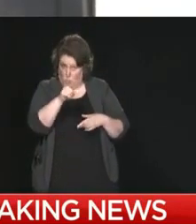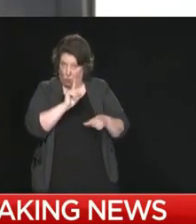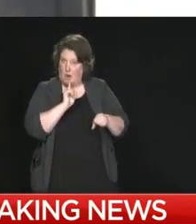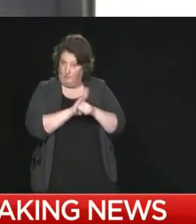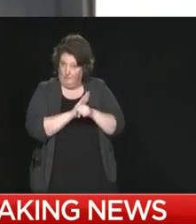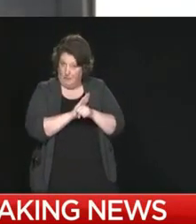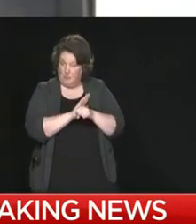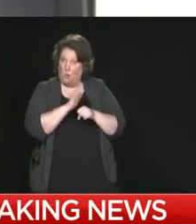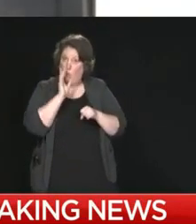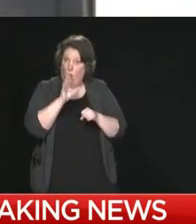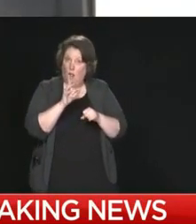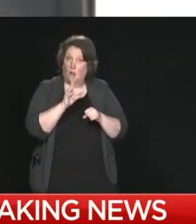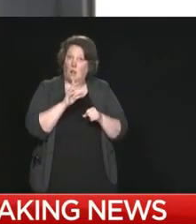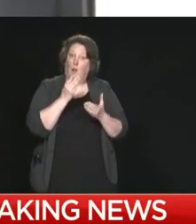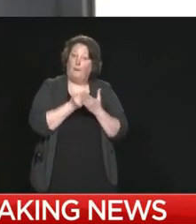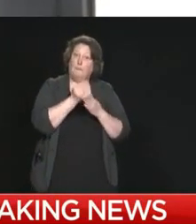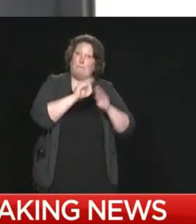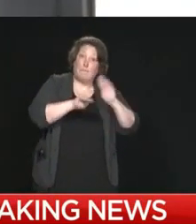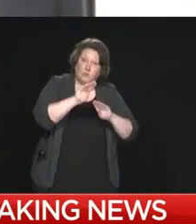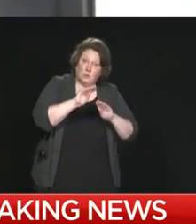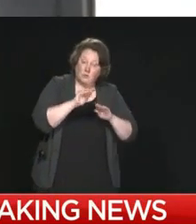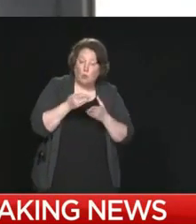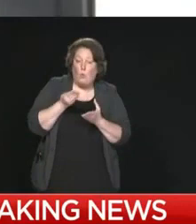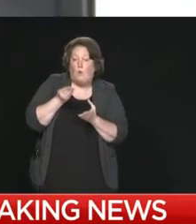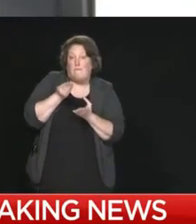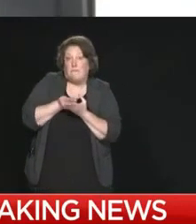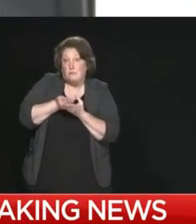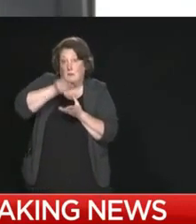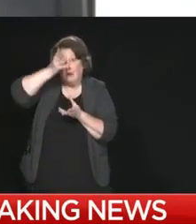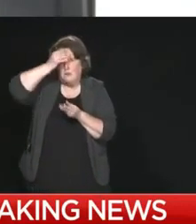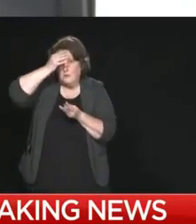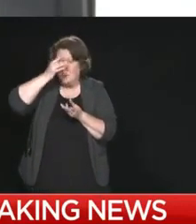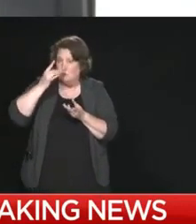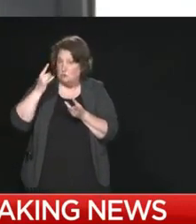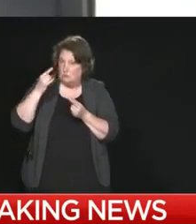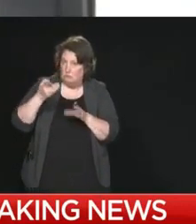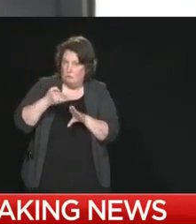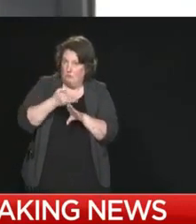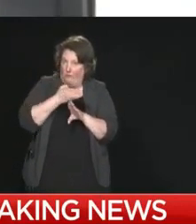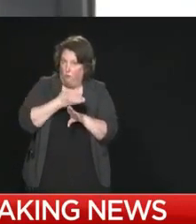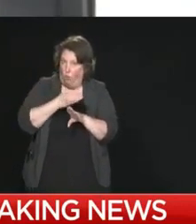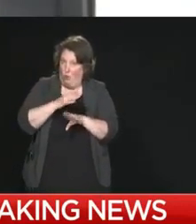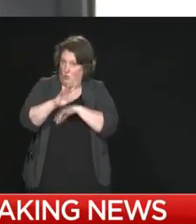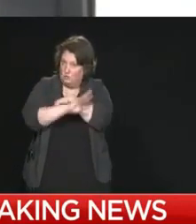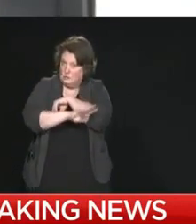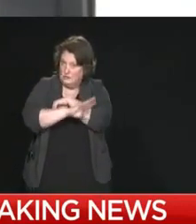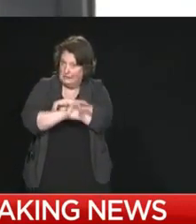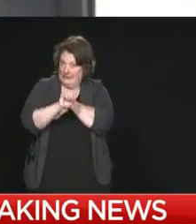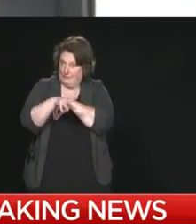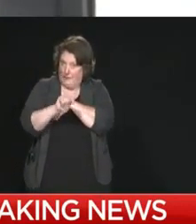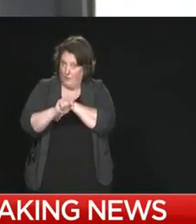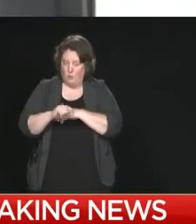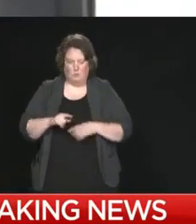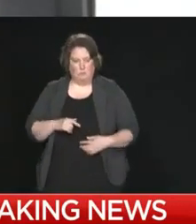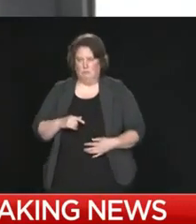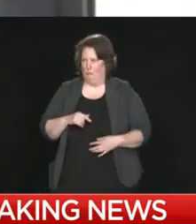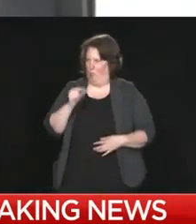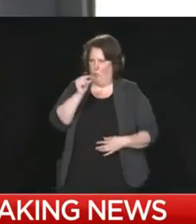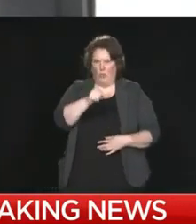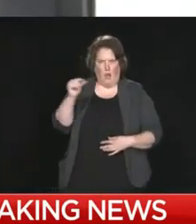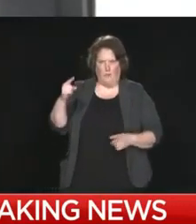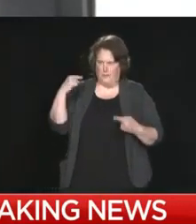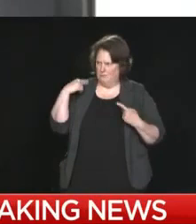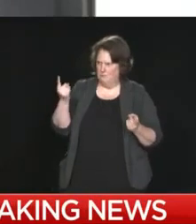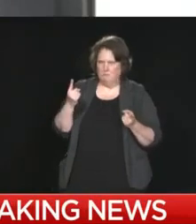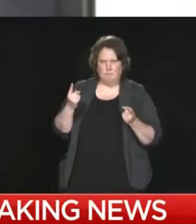delivering either a budget or a fiscal update before Labor Day? We have been open and transparent every step of the way